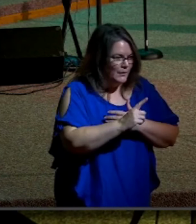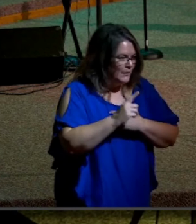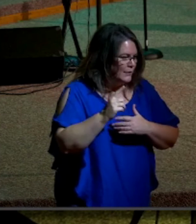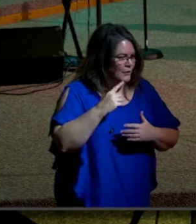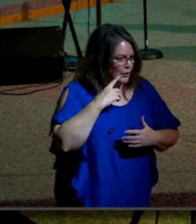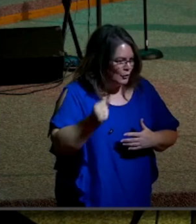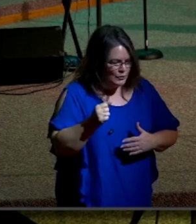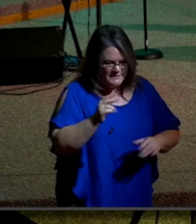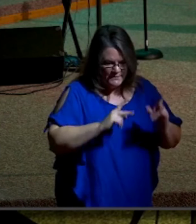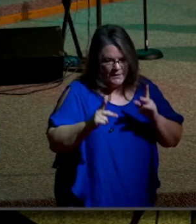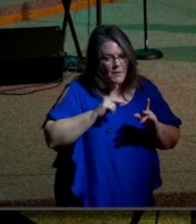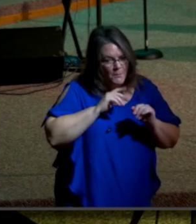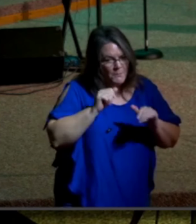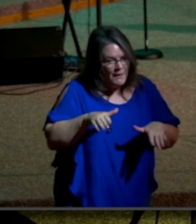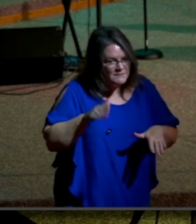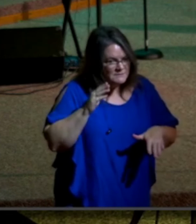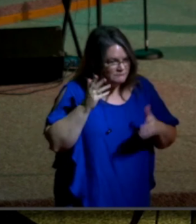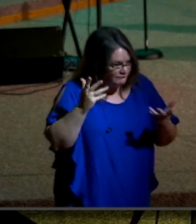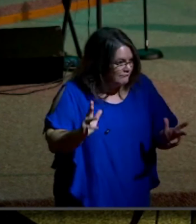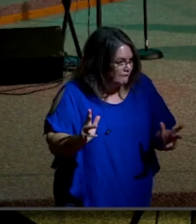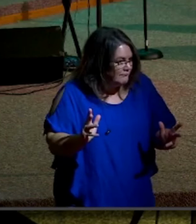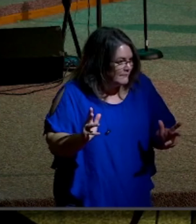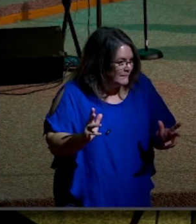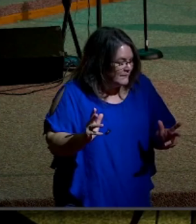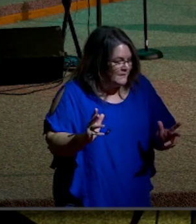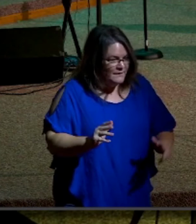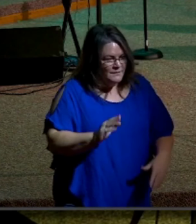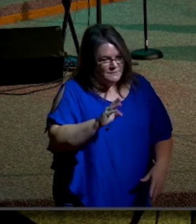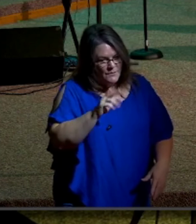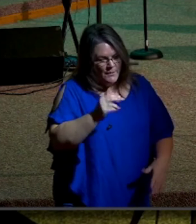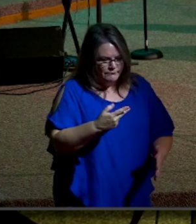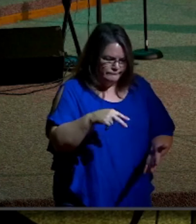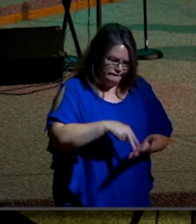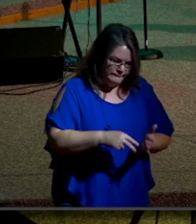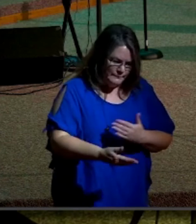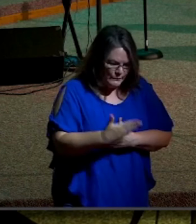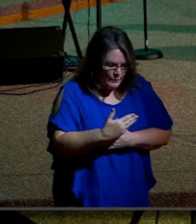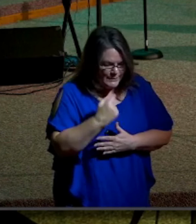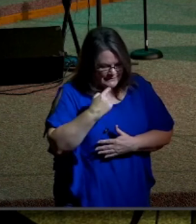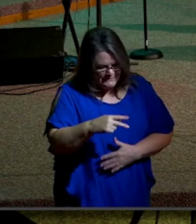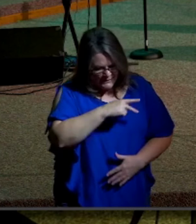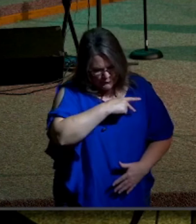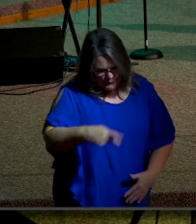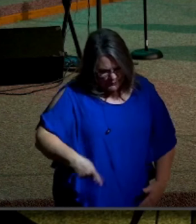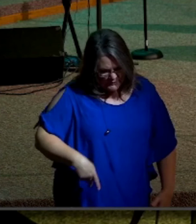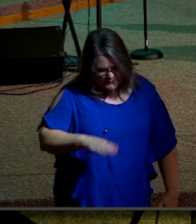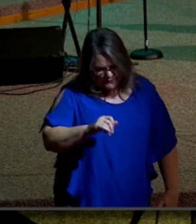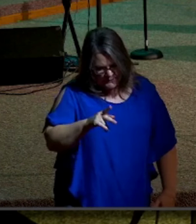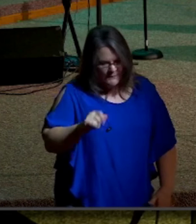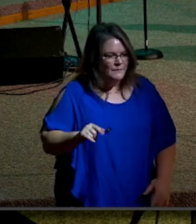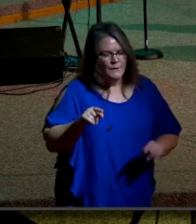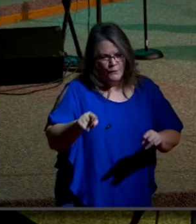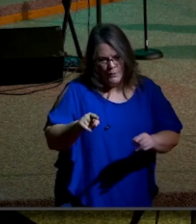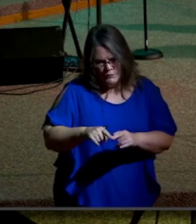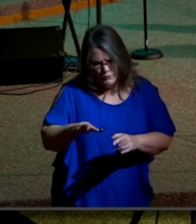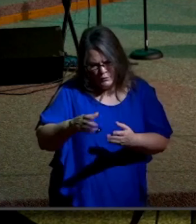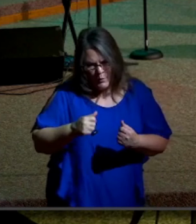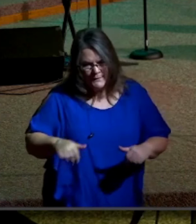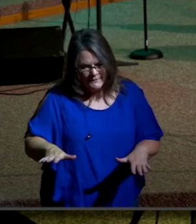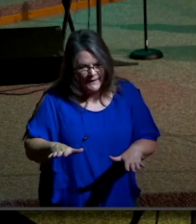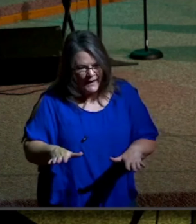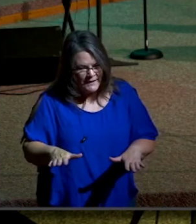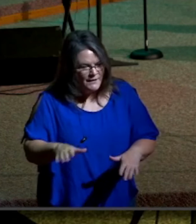blessed." So Balaam rose in the morning and said to the princes of Balak, "Go to your own land, for the Lord